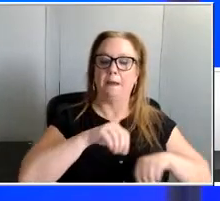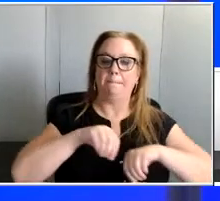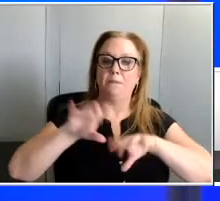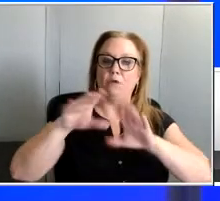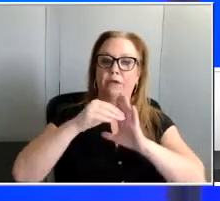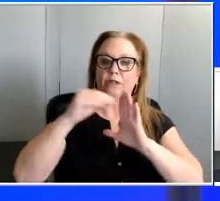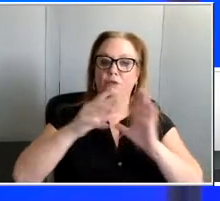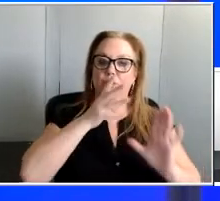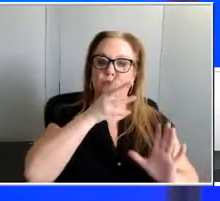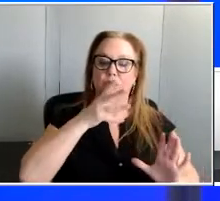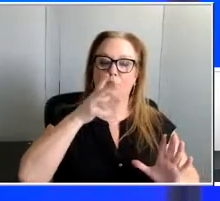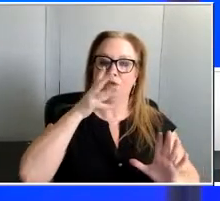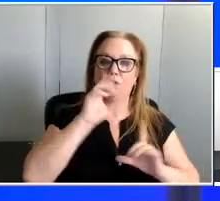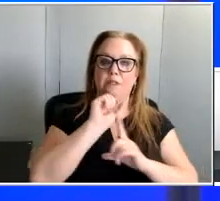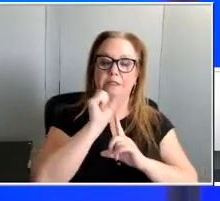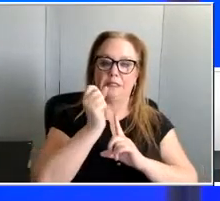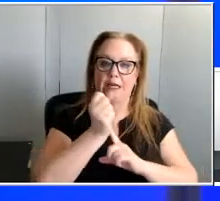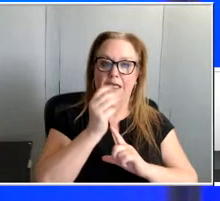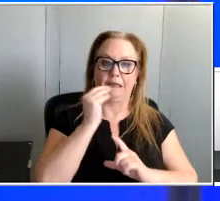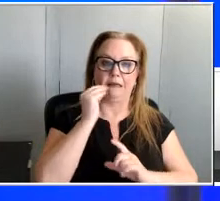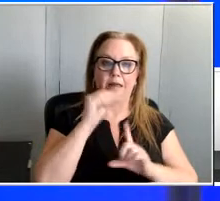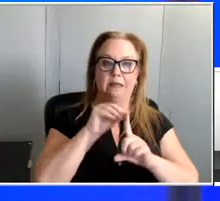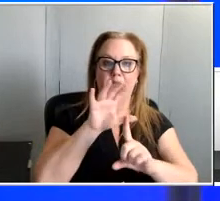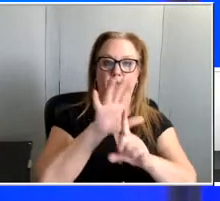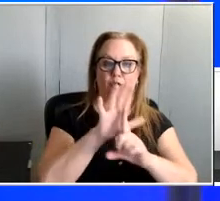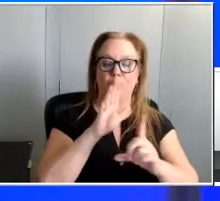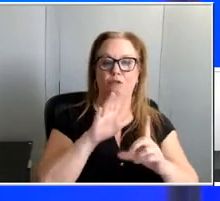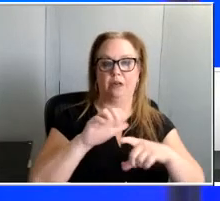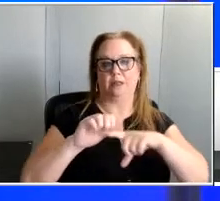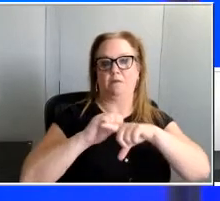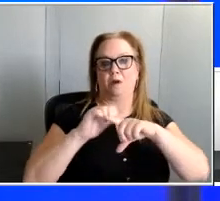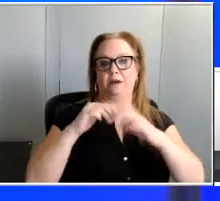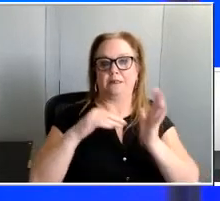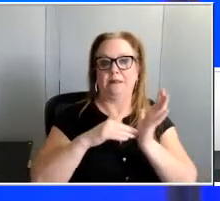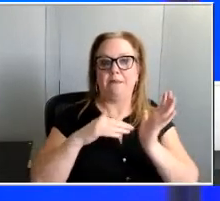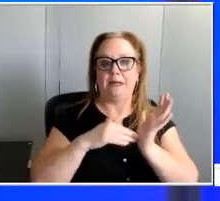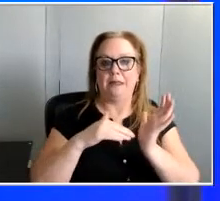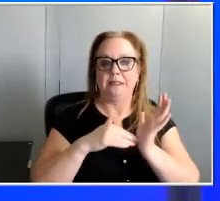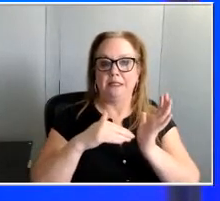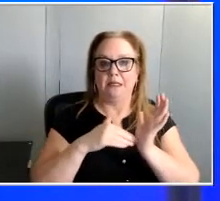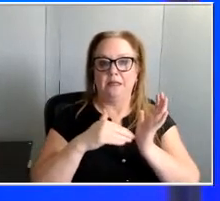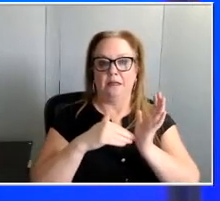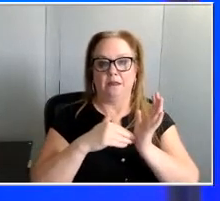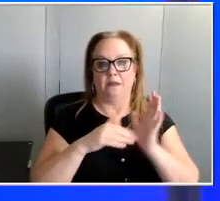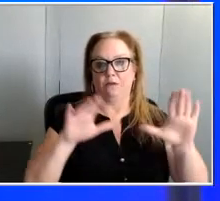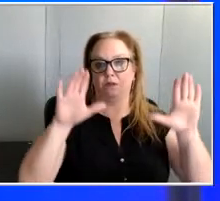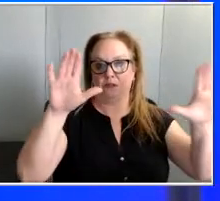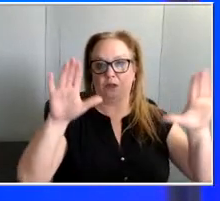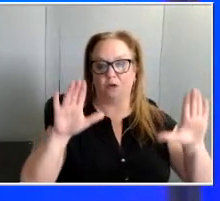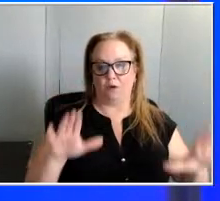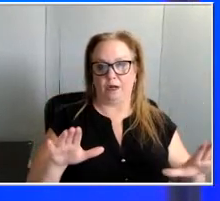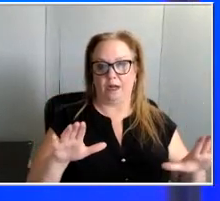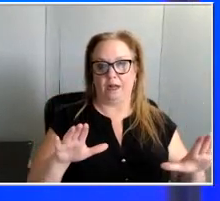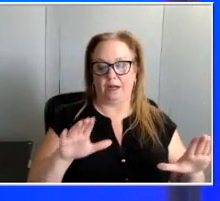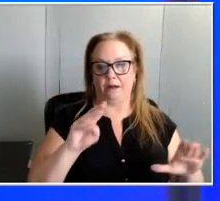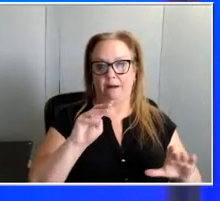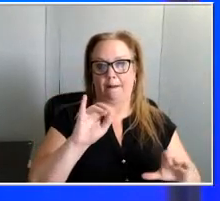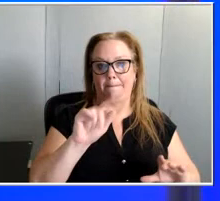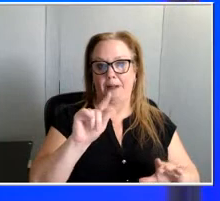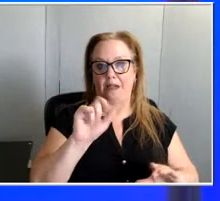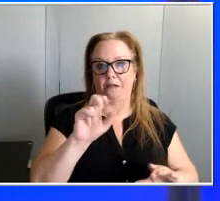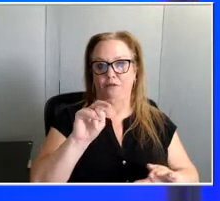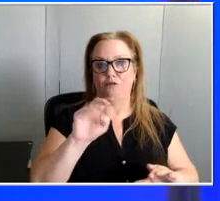get exposure to what the practice of medicine was like was a great milestone to start